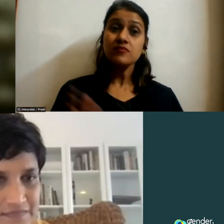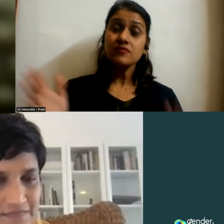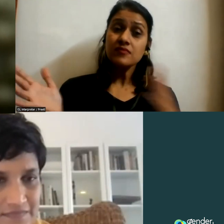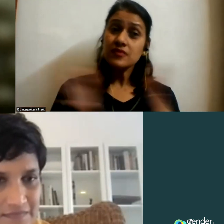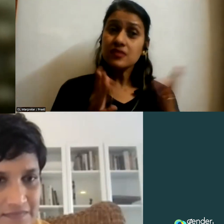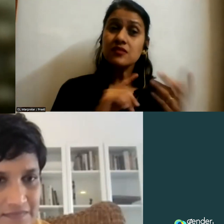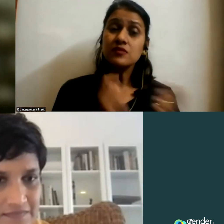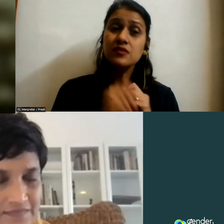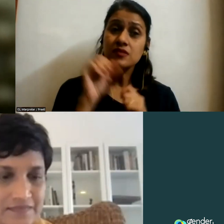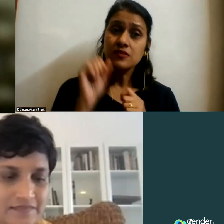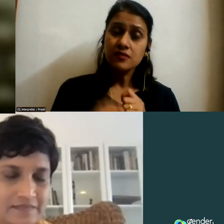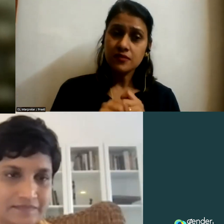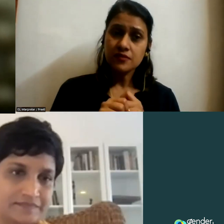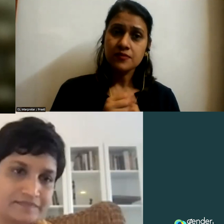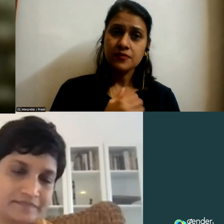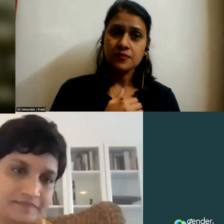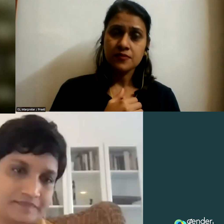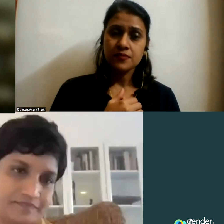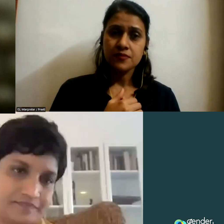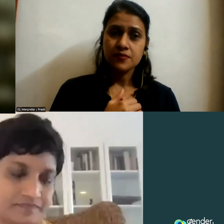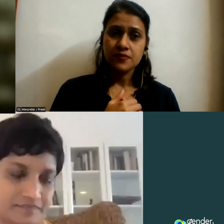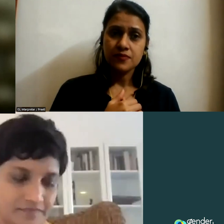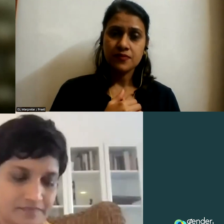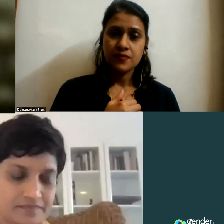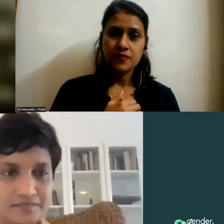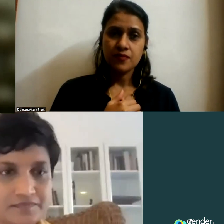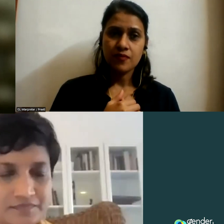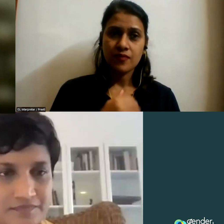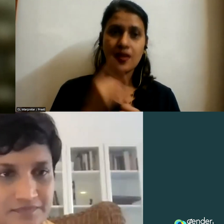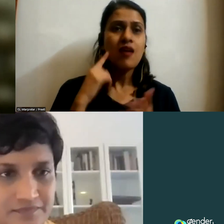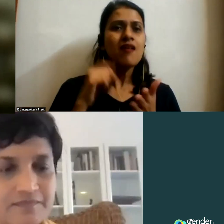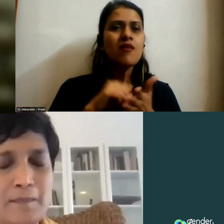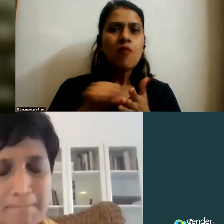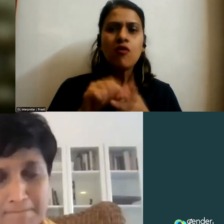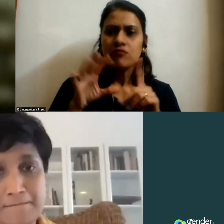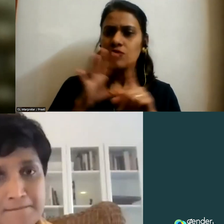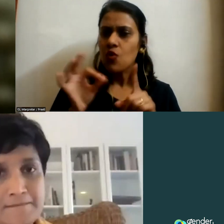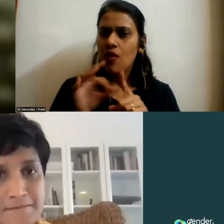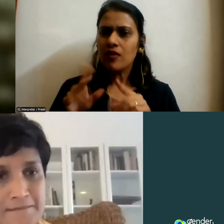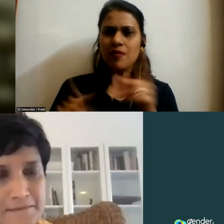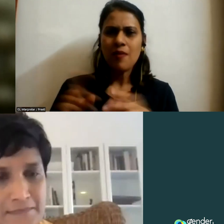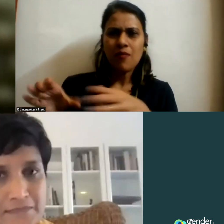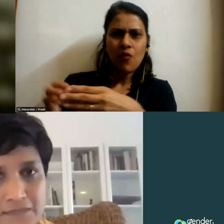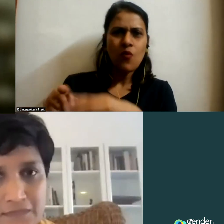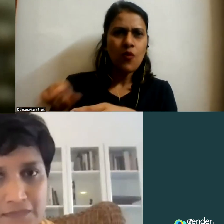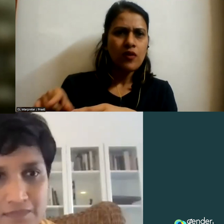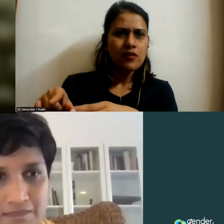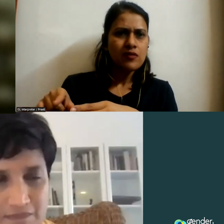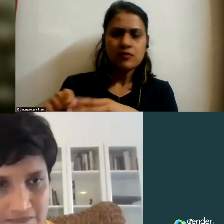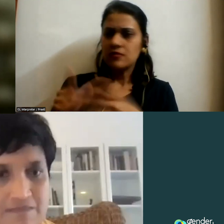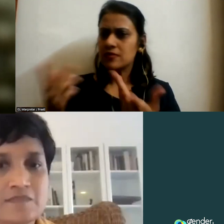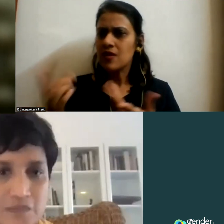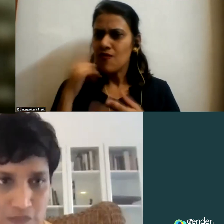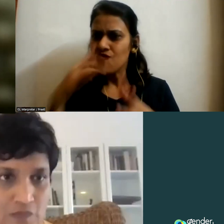that the implications for it are to be borne by the most marginalized, right? Mm-hmm. And in many cases, these are women,